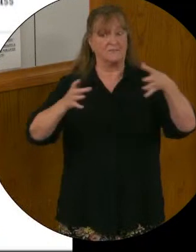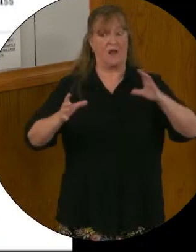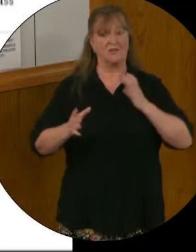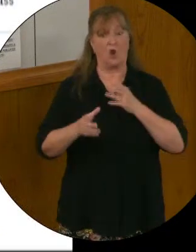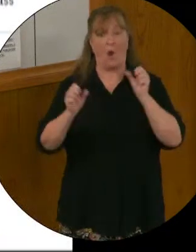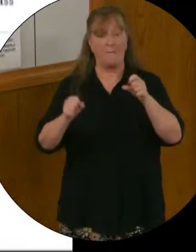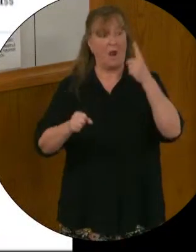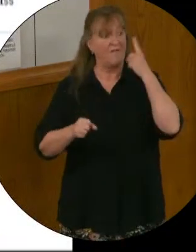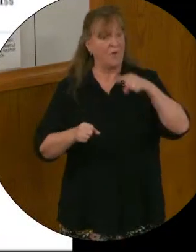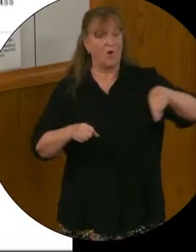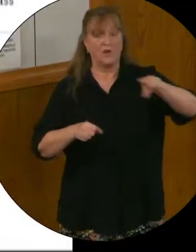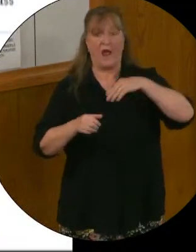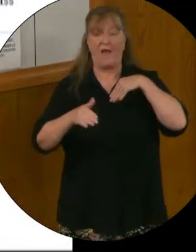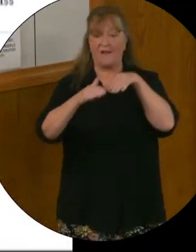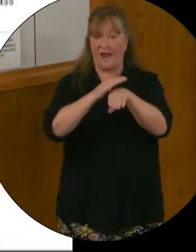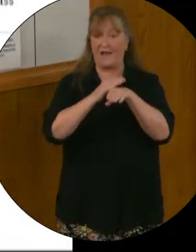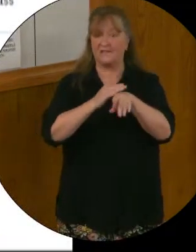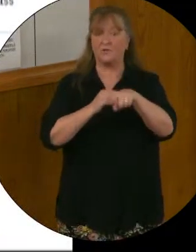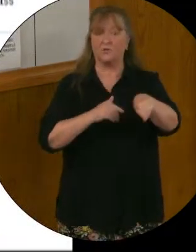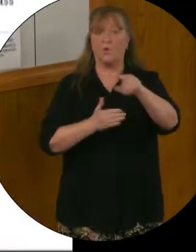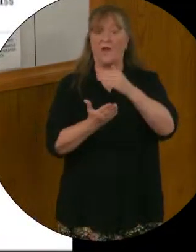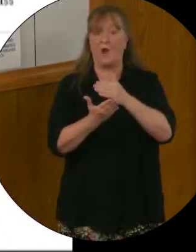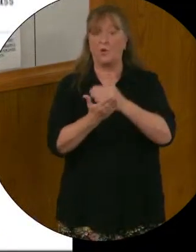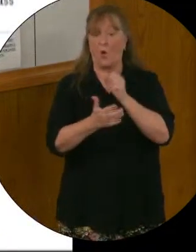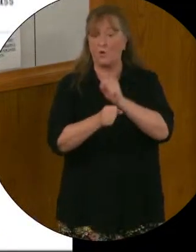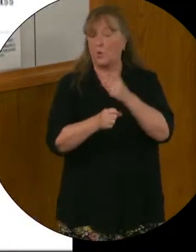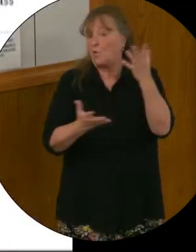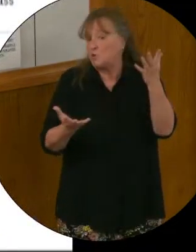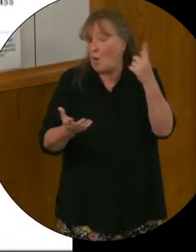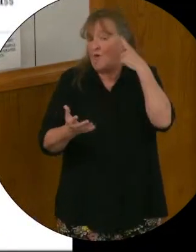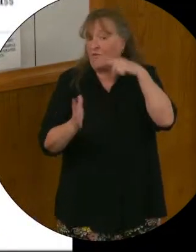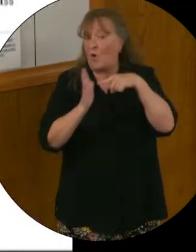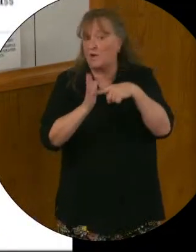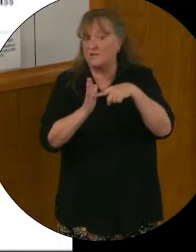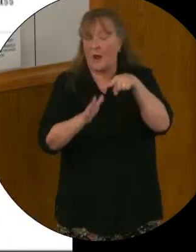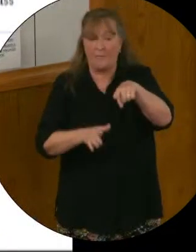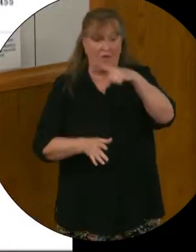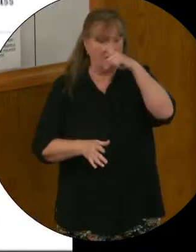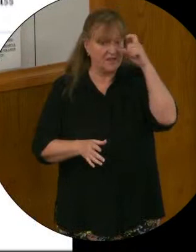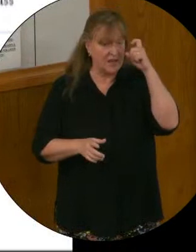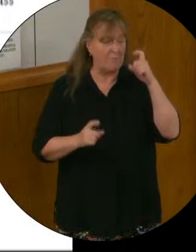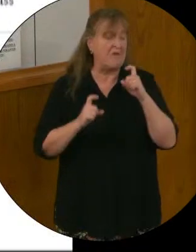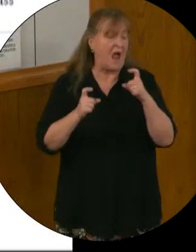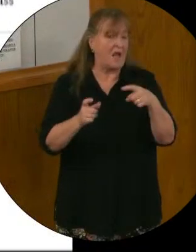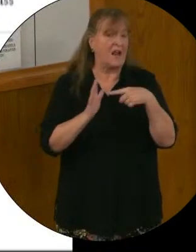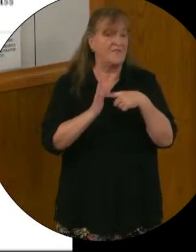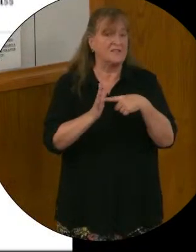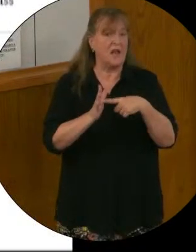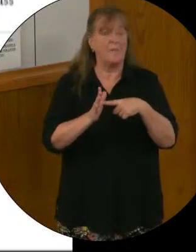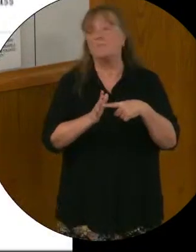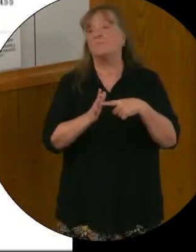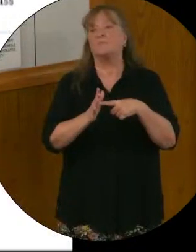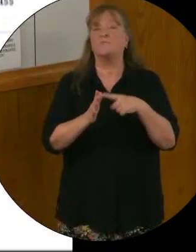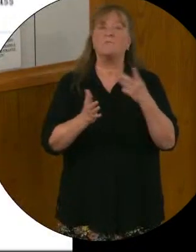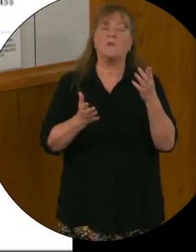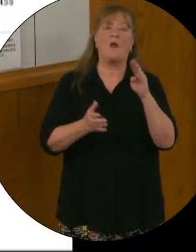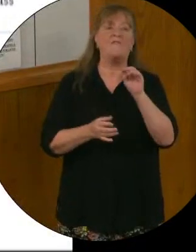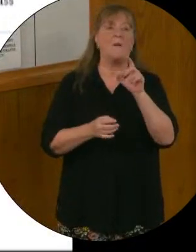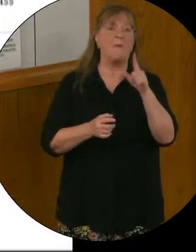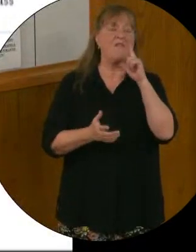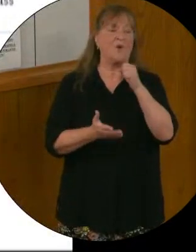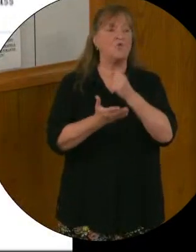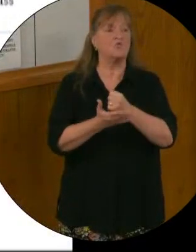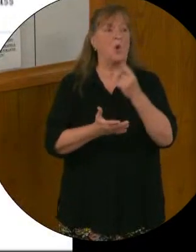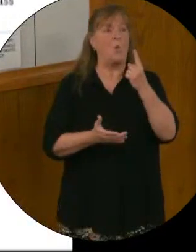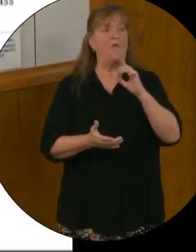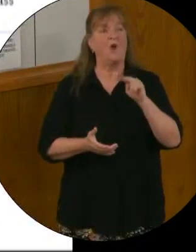for students to have access to this coursework. So for example, this summer, I'll give you an example of a credentialing model with one